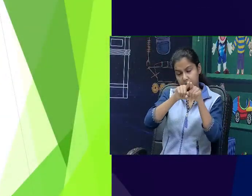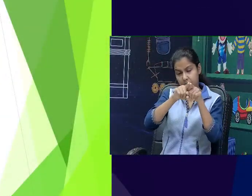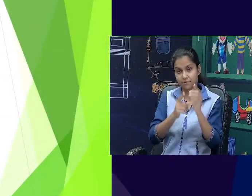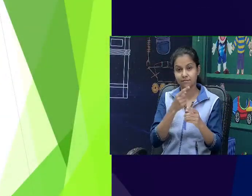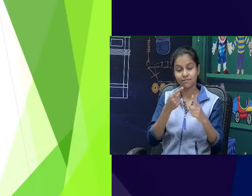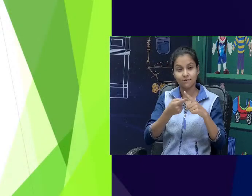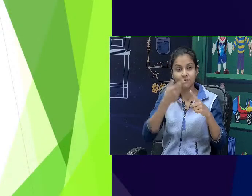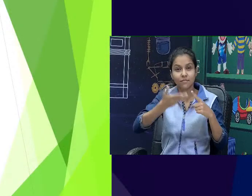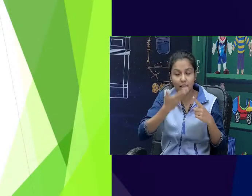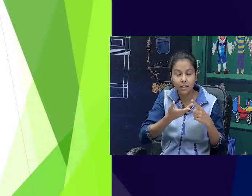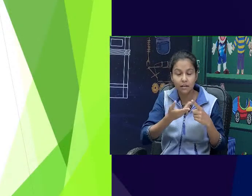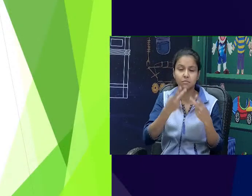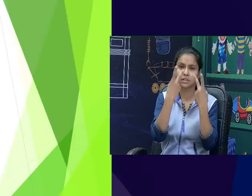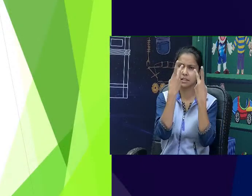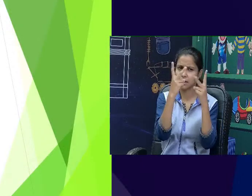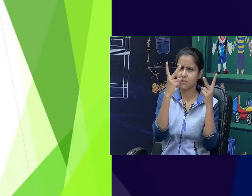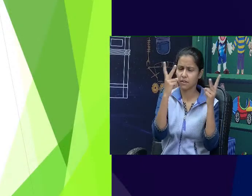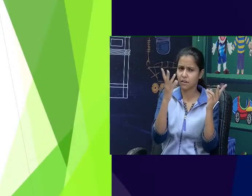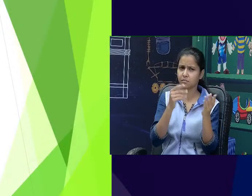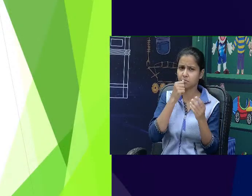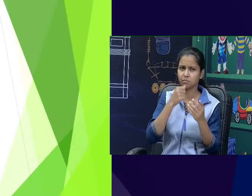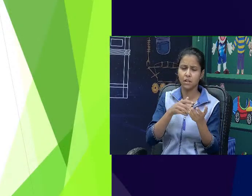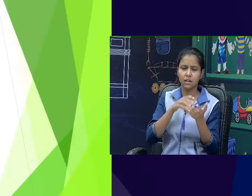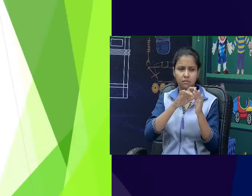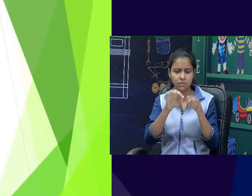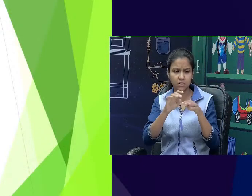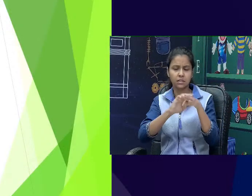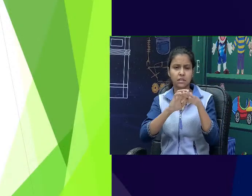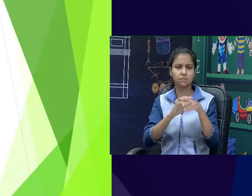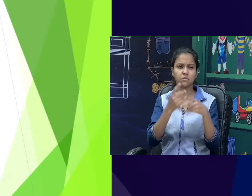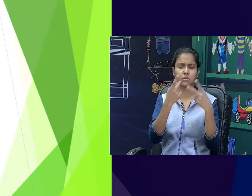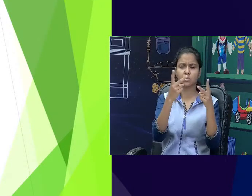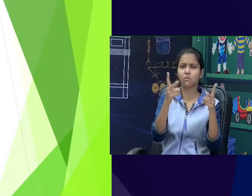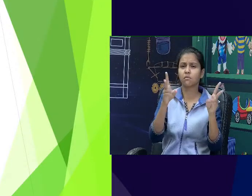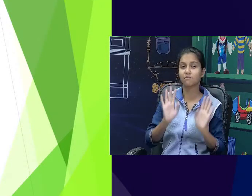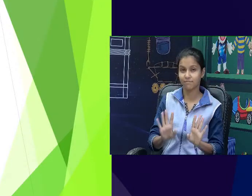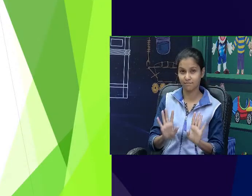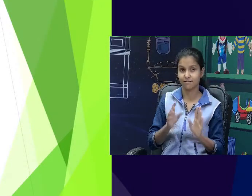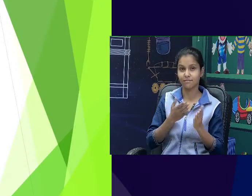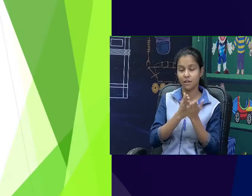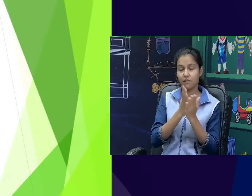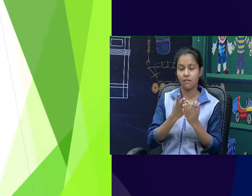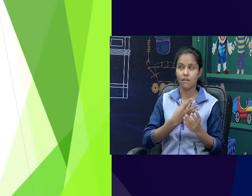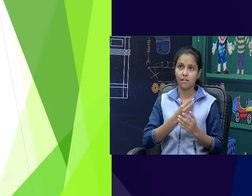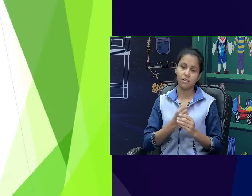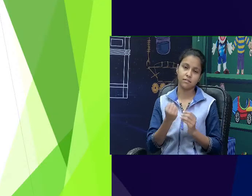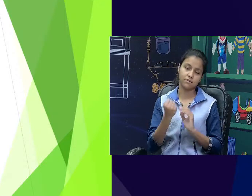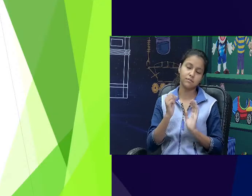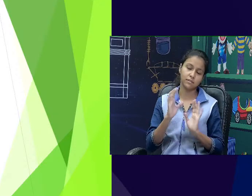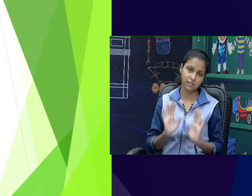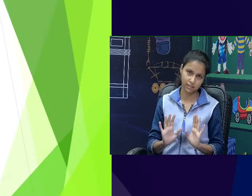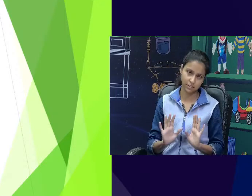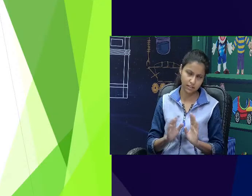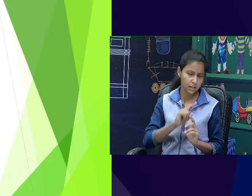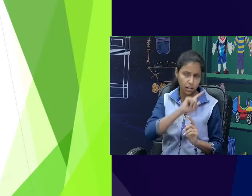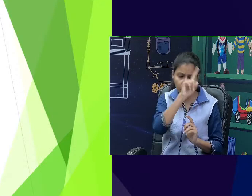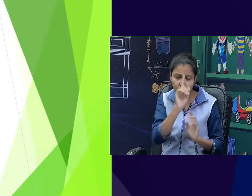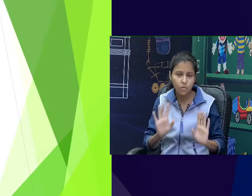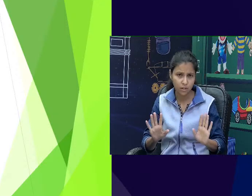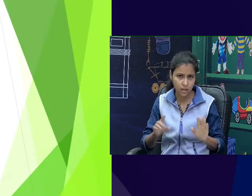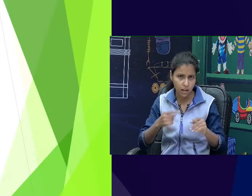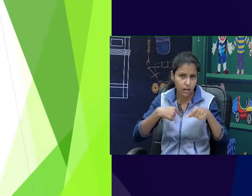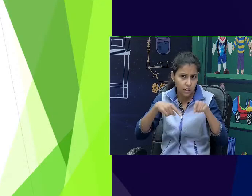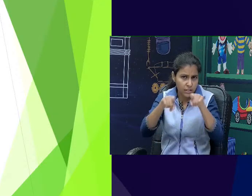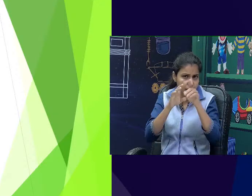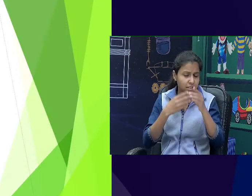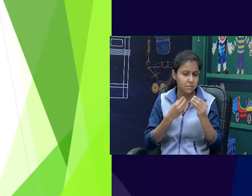instructor started to teach him different types of tips and techniques to overcome his fear. And it was